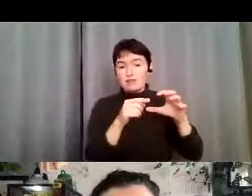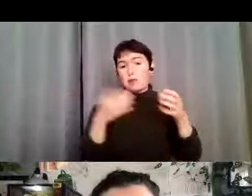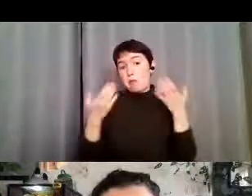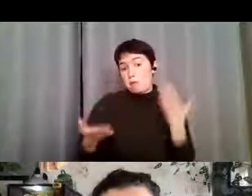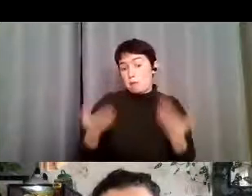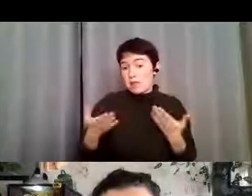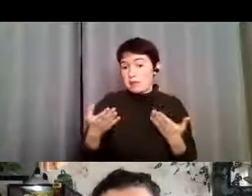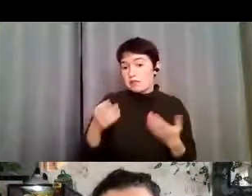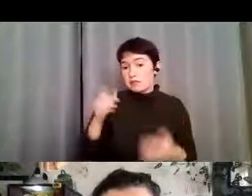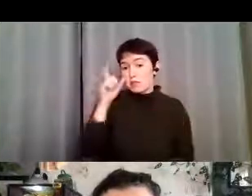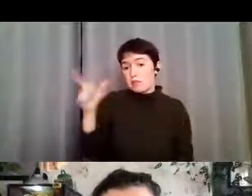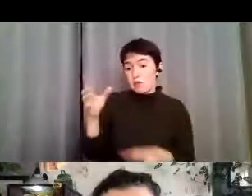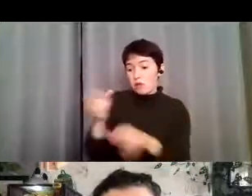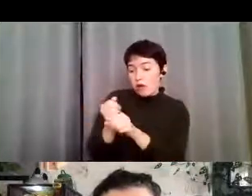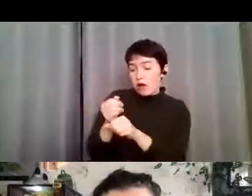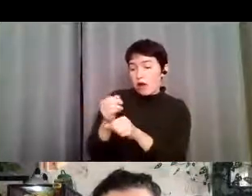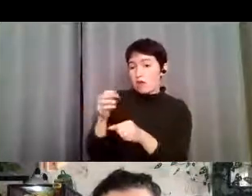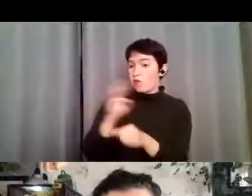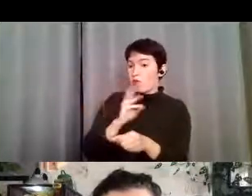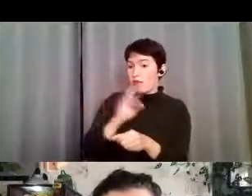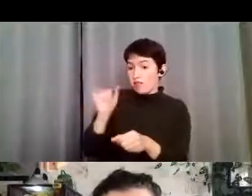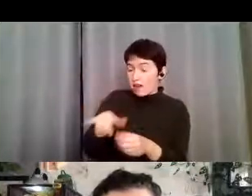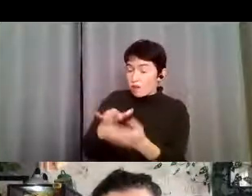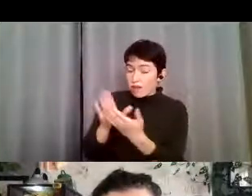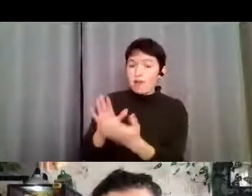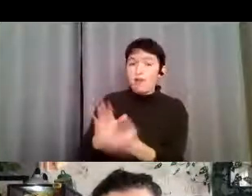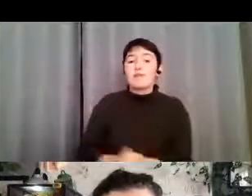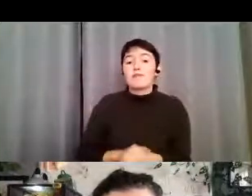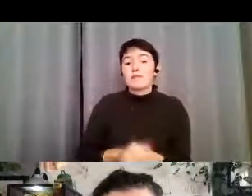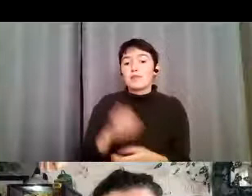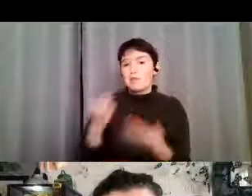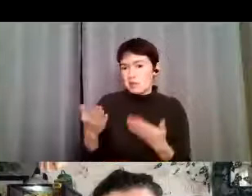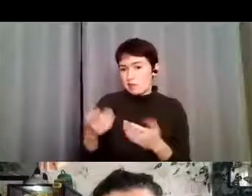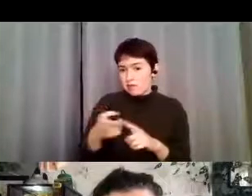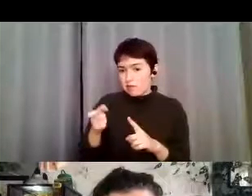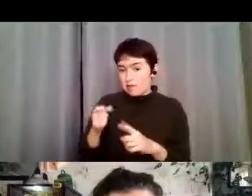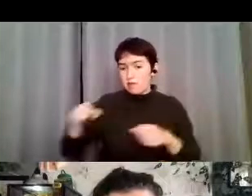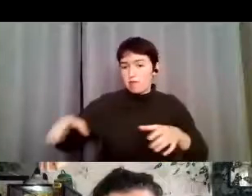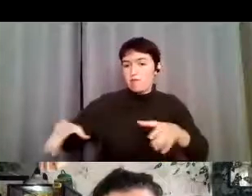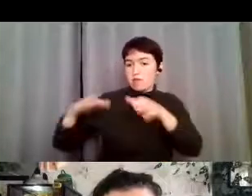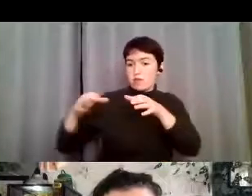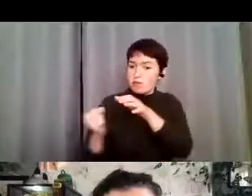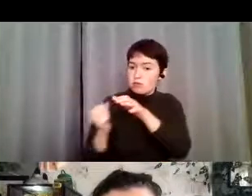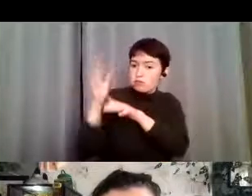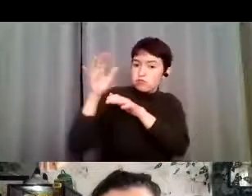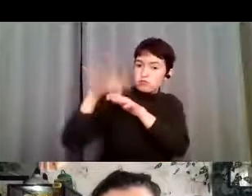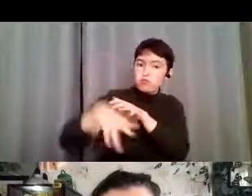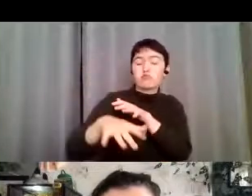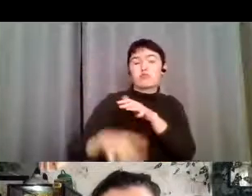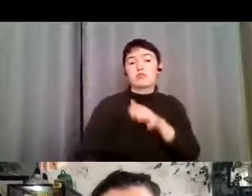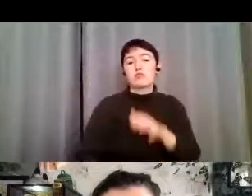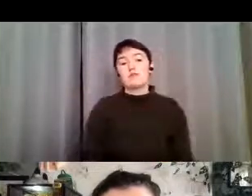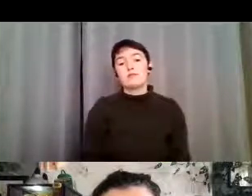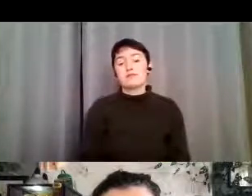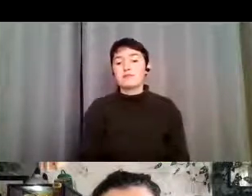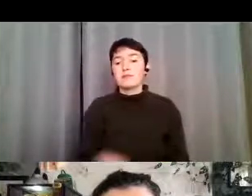from comets or asteroids, or maybe from some of the volcanoes. And you can see those dark patches of volcanic rocks on the surface of the moon,